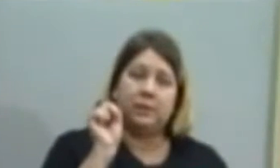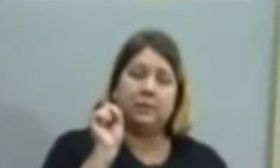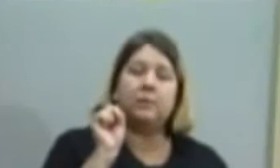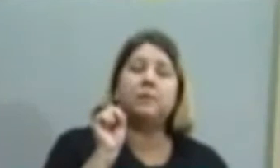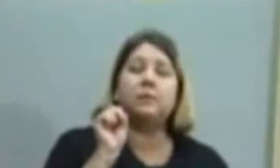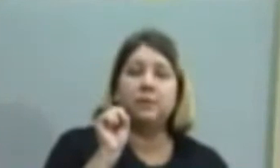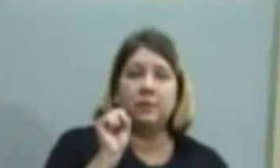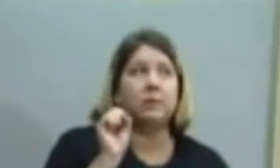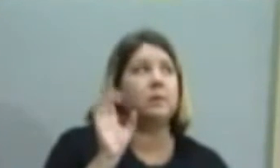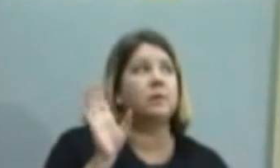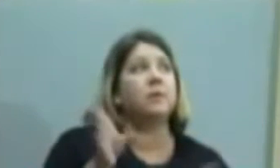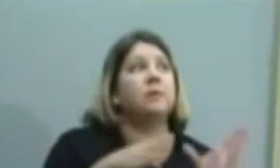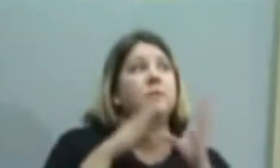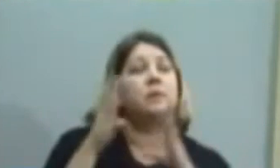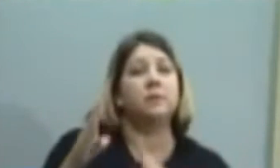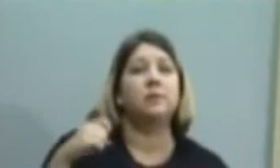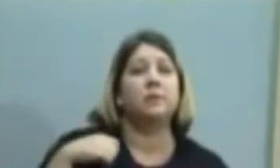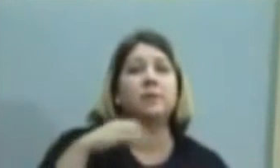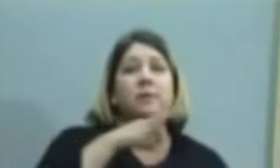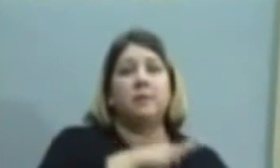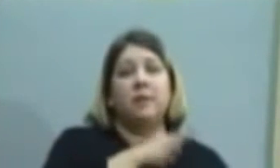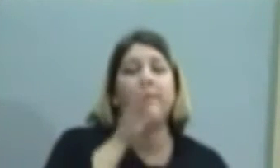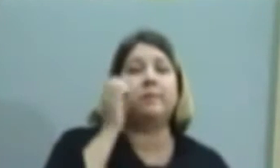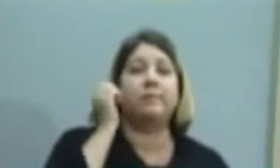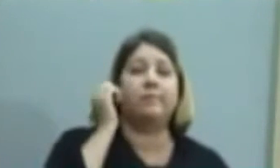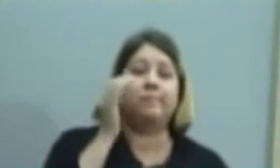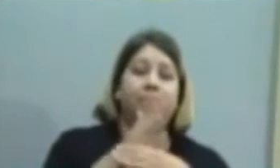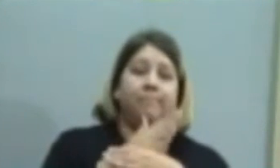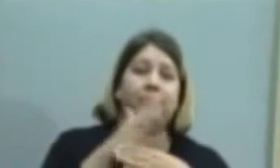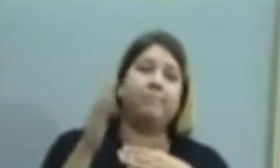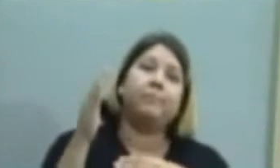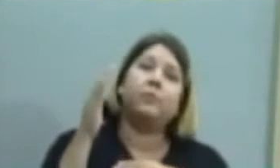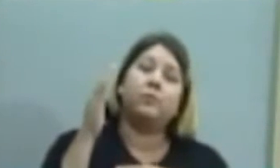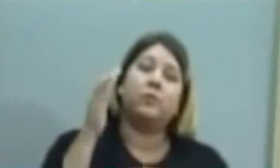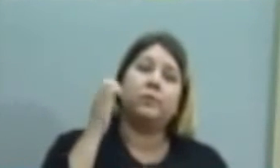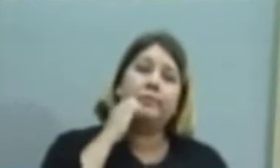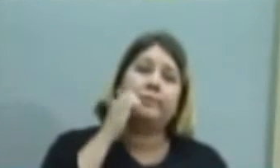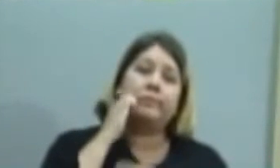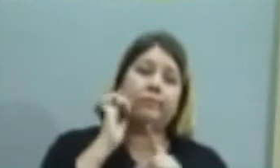The next one is staff average daily attendance rates.